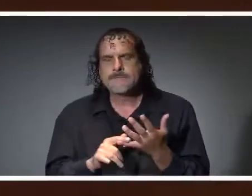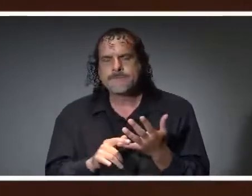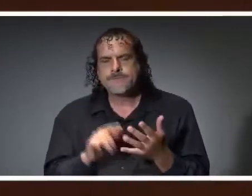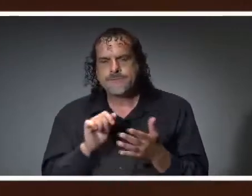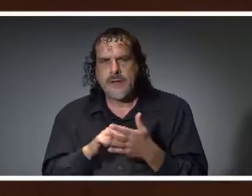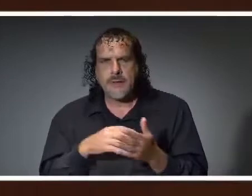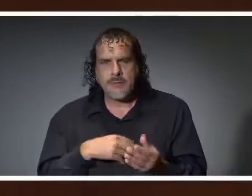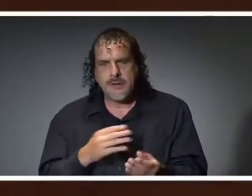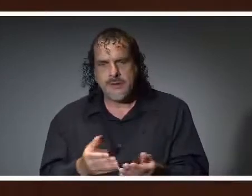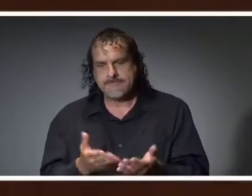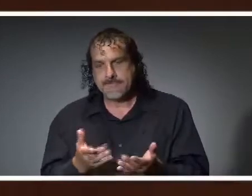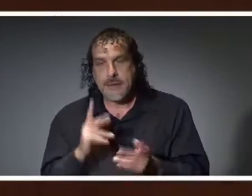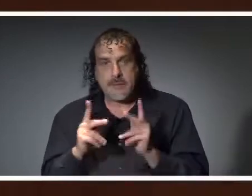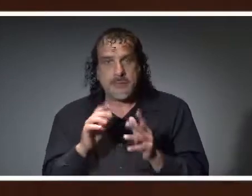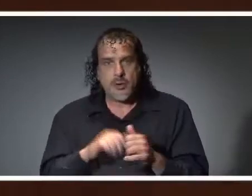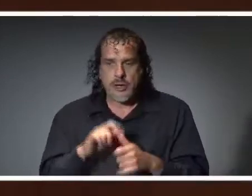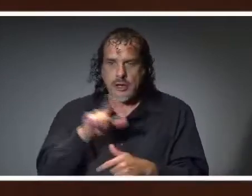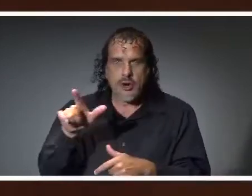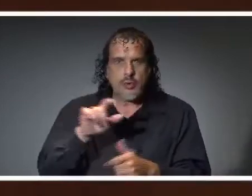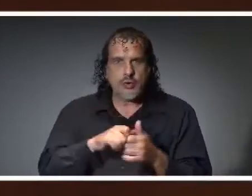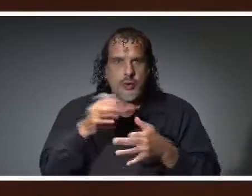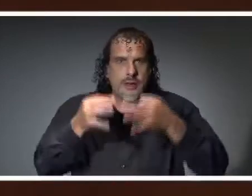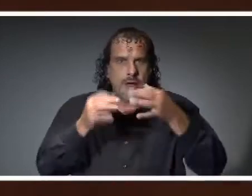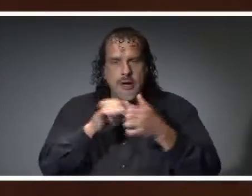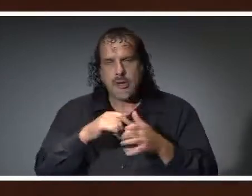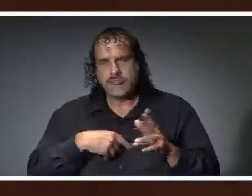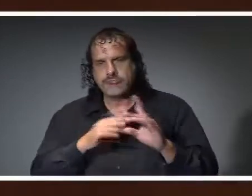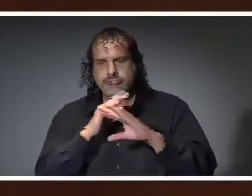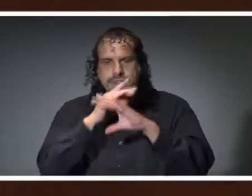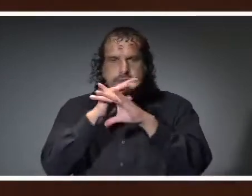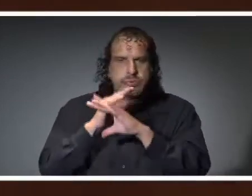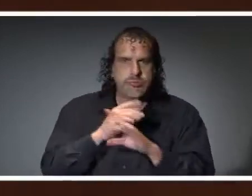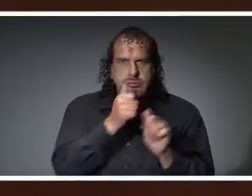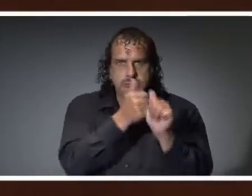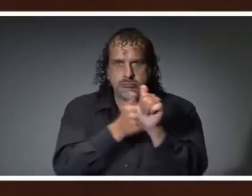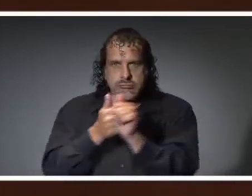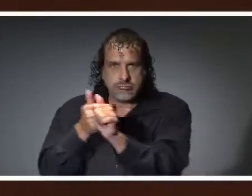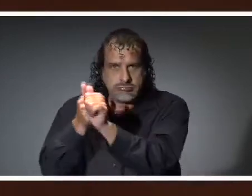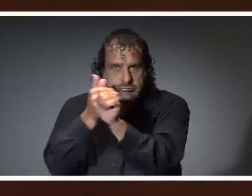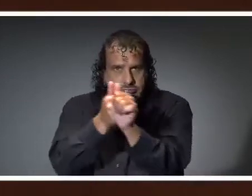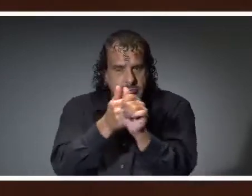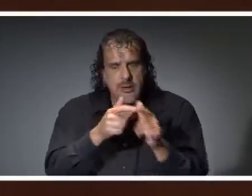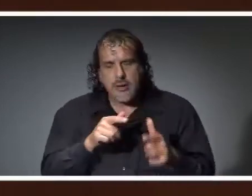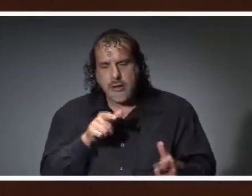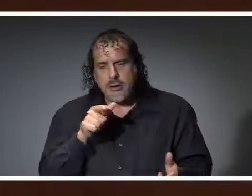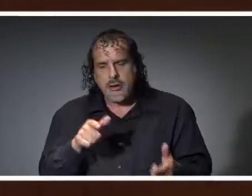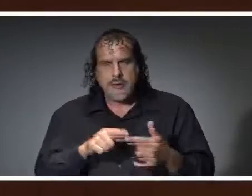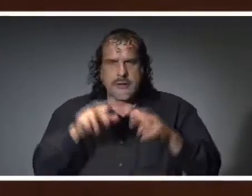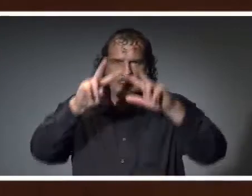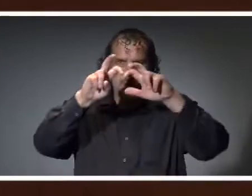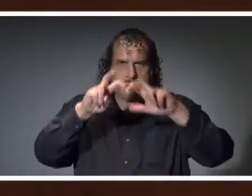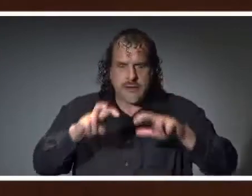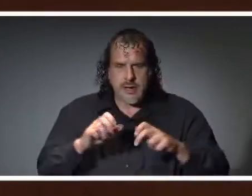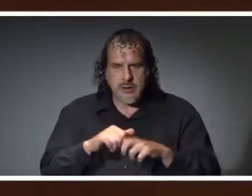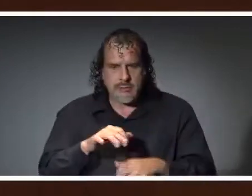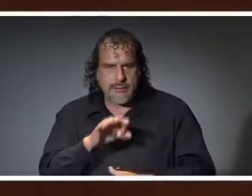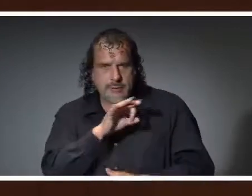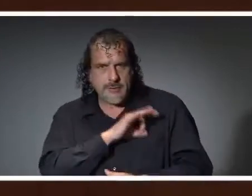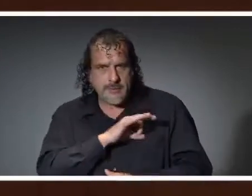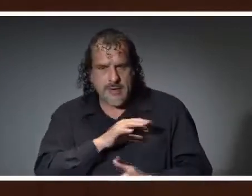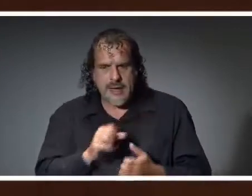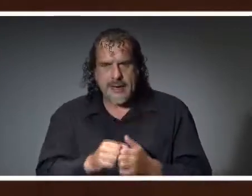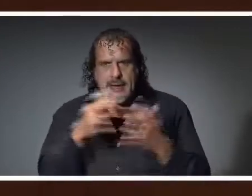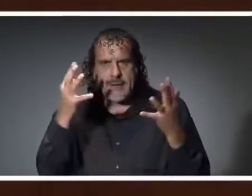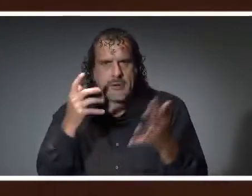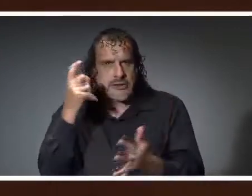public comment. But this process includes the economic assessment of the projected benefits and the cost of